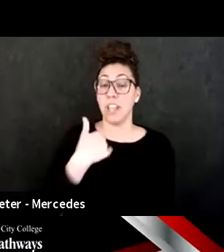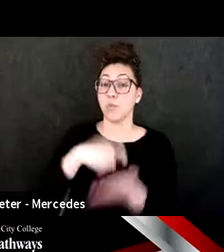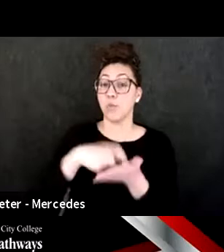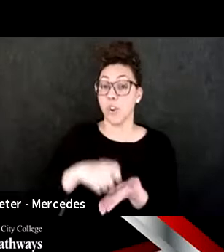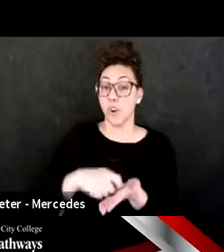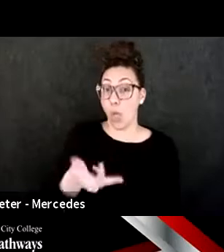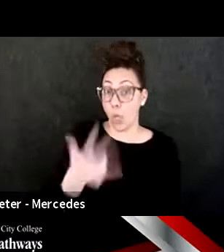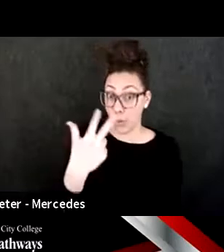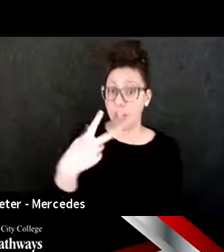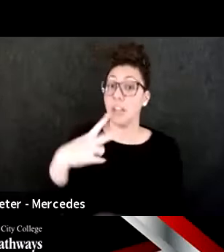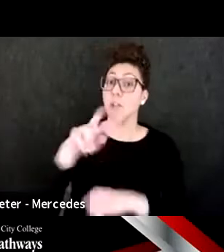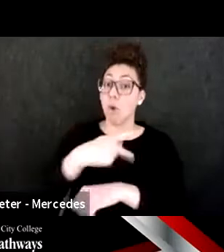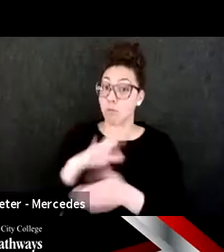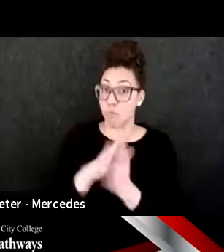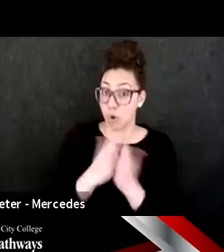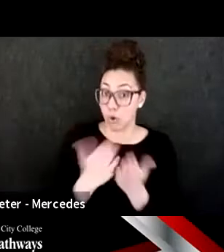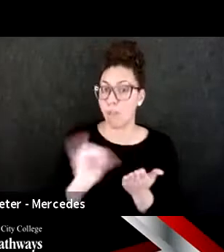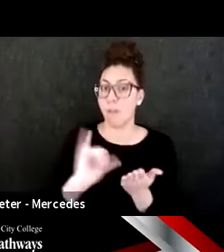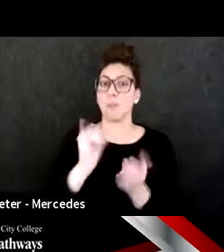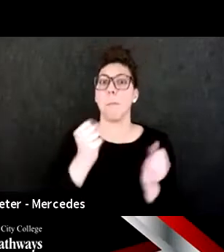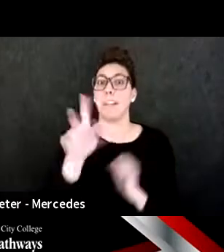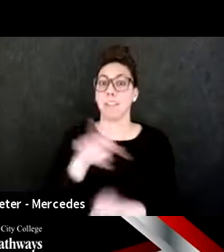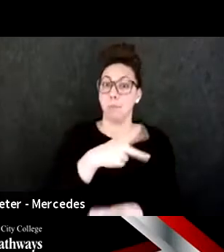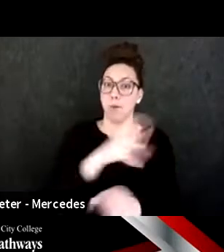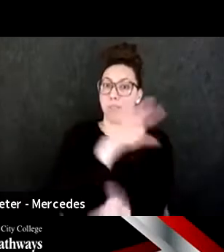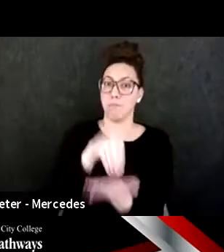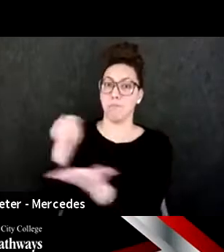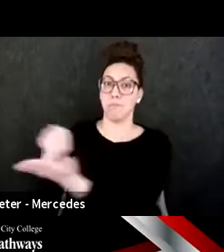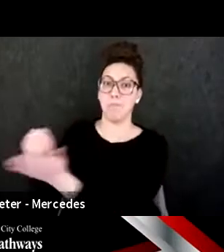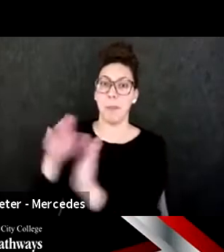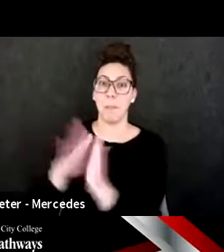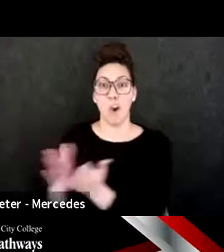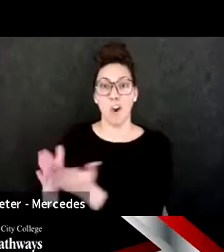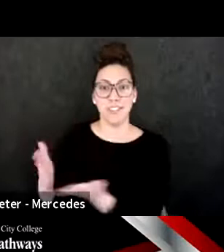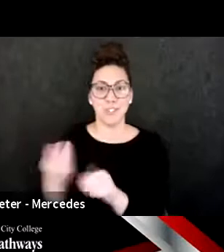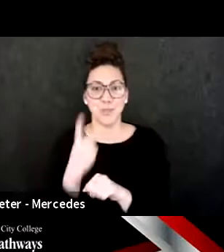of his poems appeared in textbooks and anthologies. Welcome, Lee.